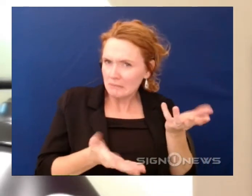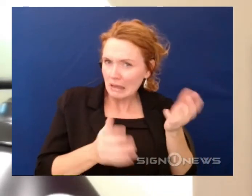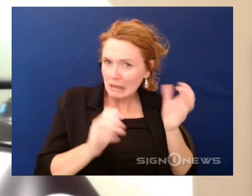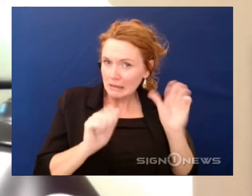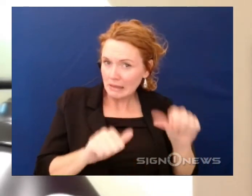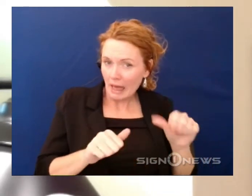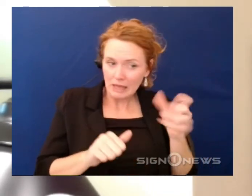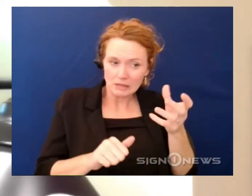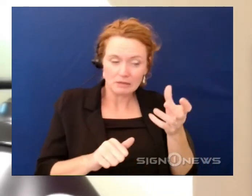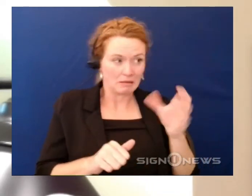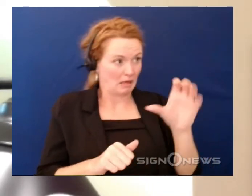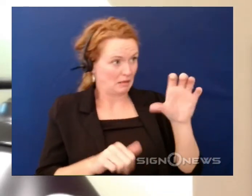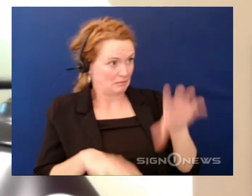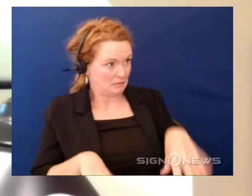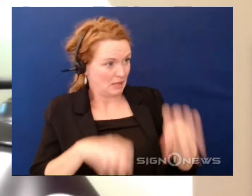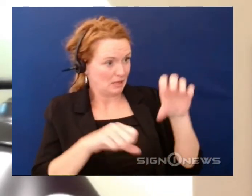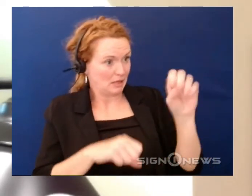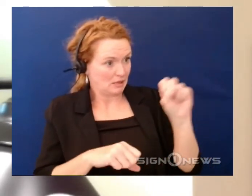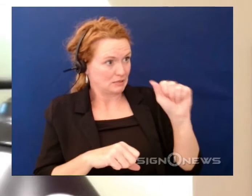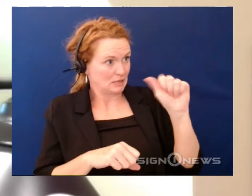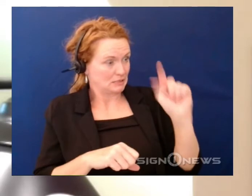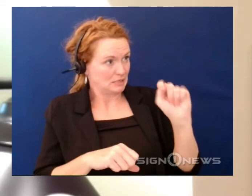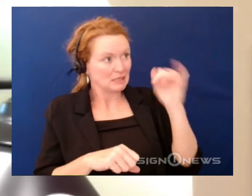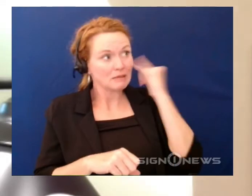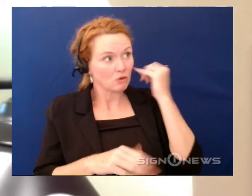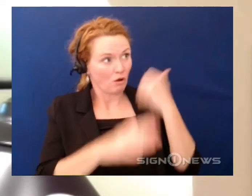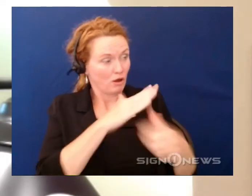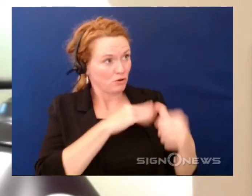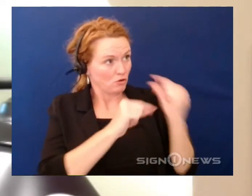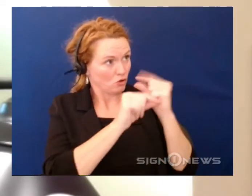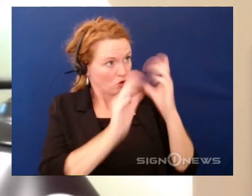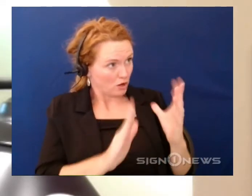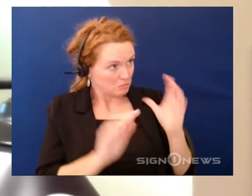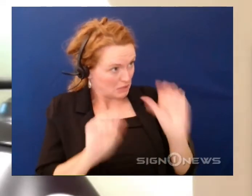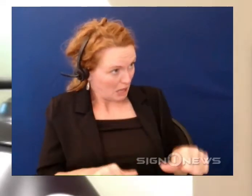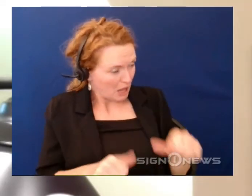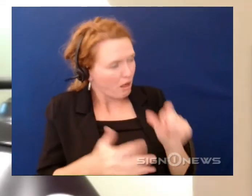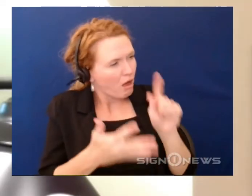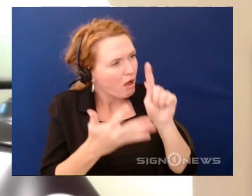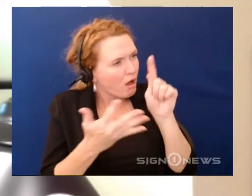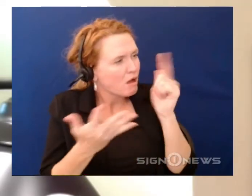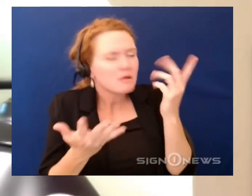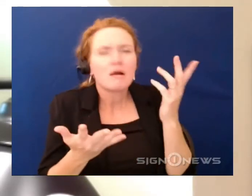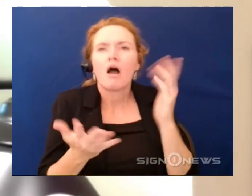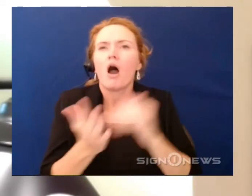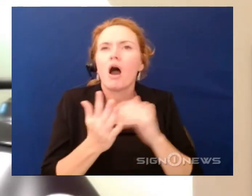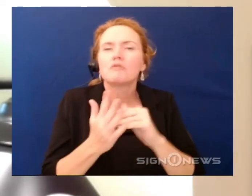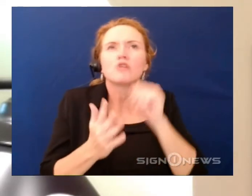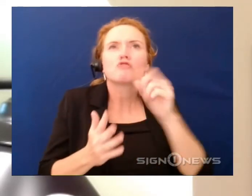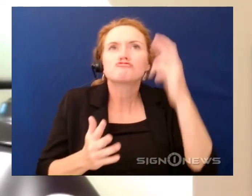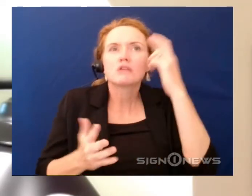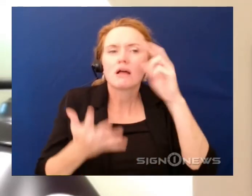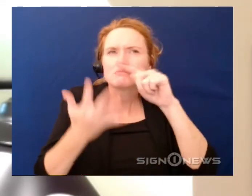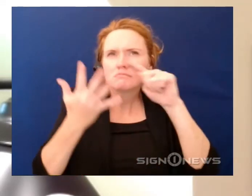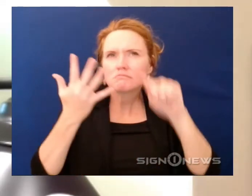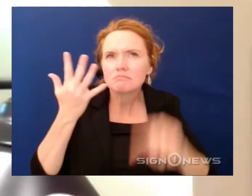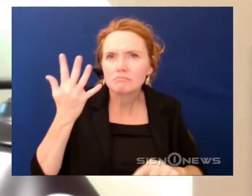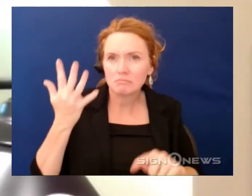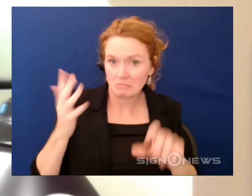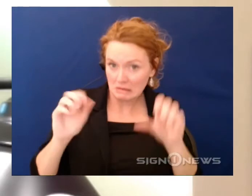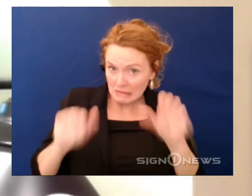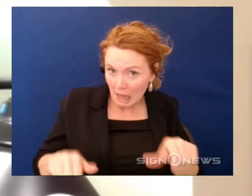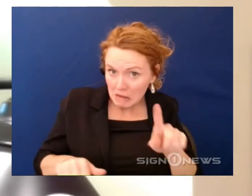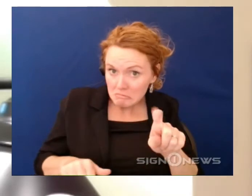take the SAT, for instance, if you were subject to a guardian? I mean, there's sort of things that people might not think. Maybe you can, but it's true.